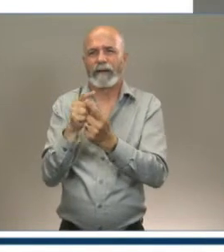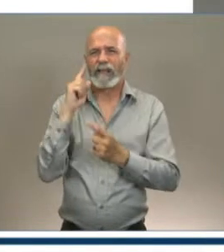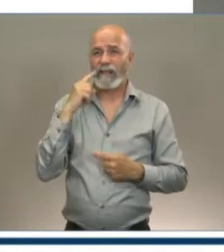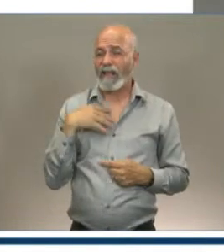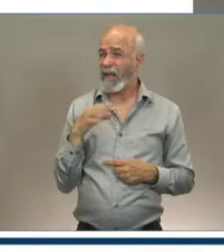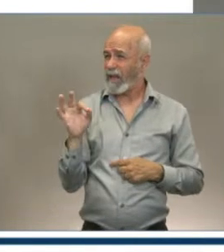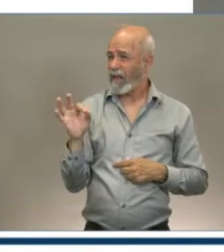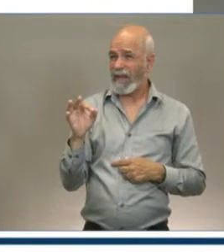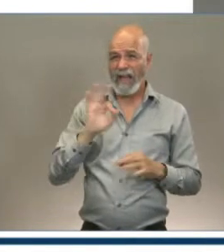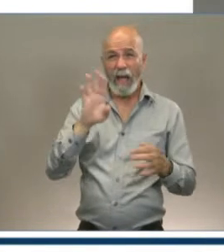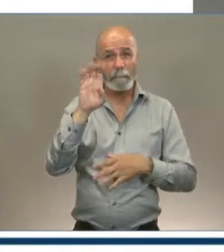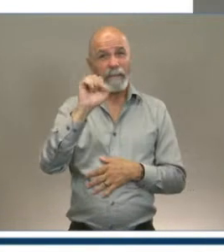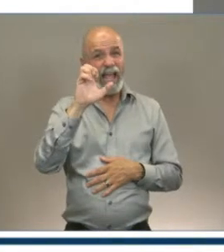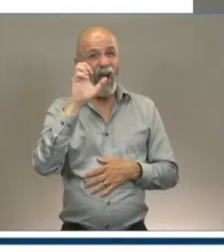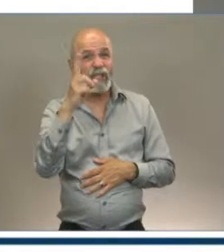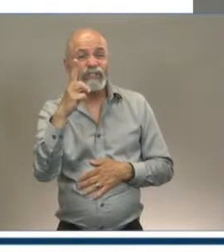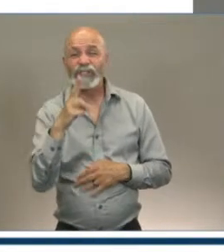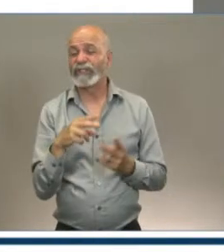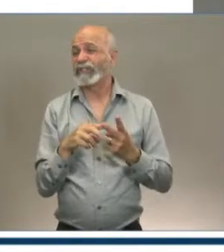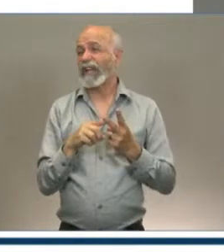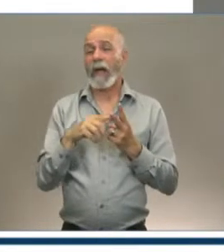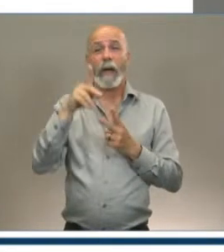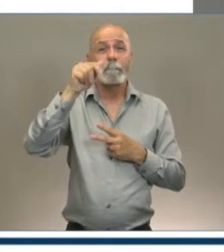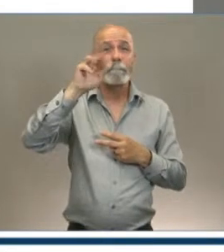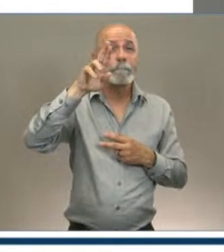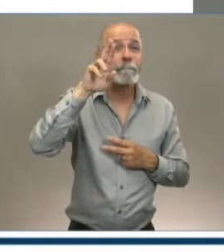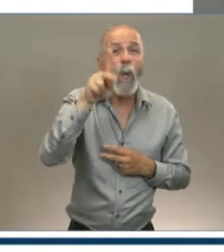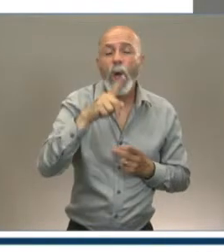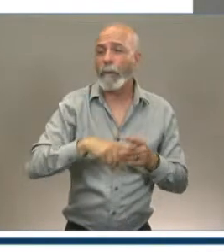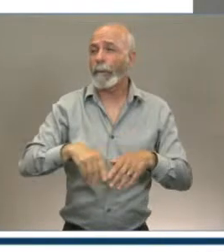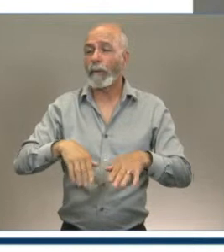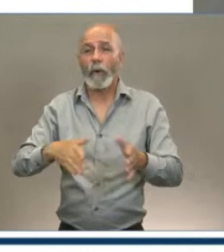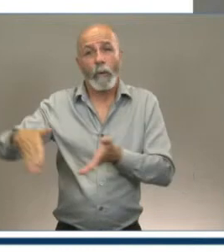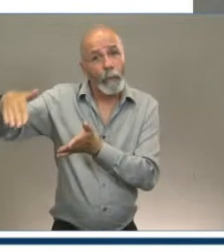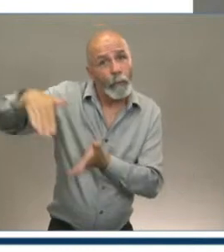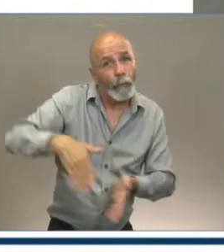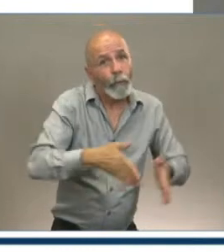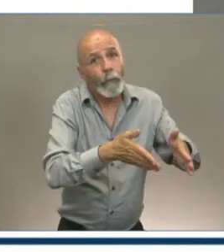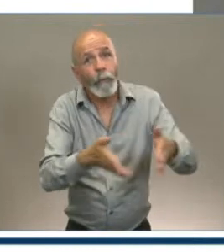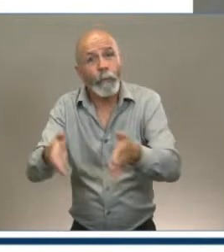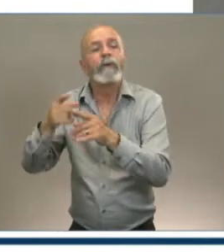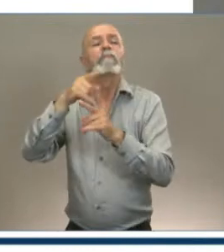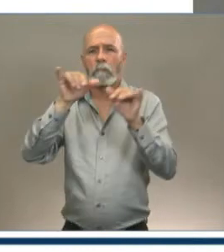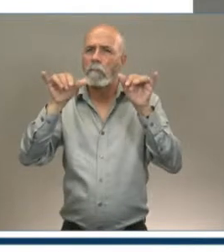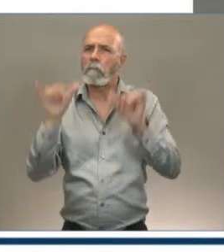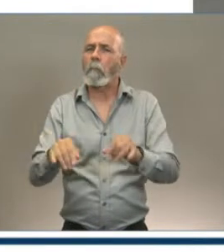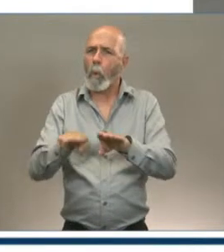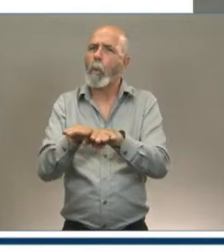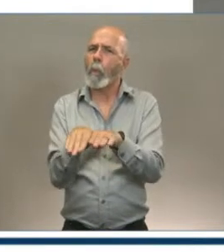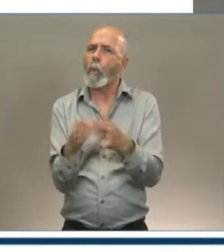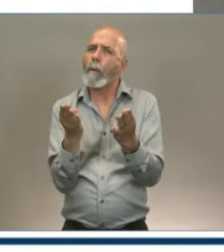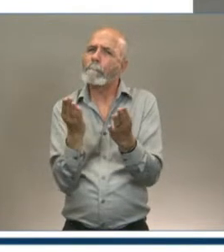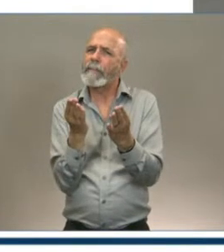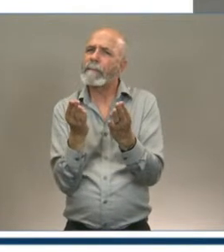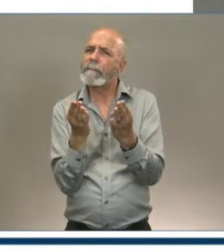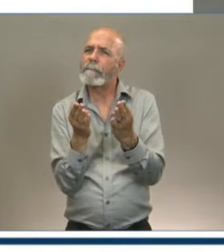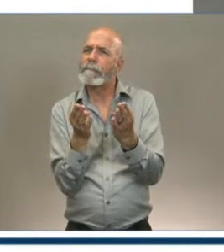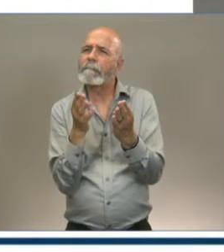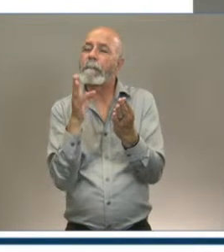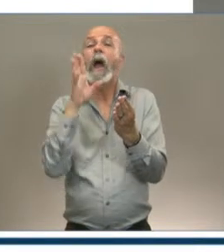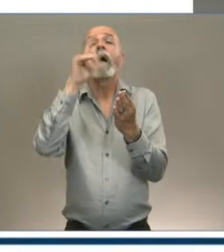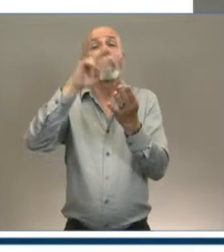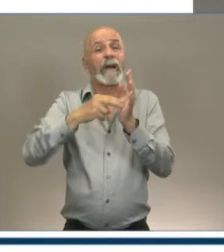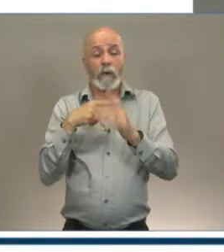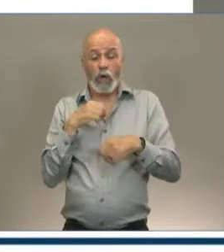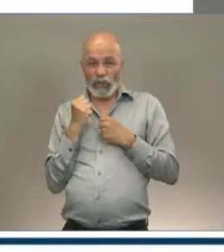are. But you're allowed to travel to them only if they're only within your community for access. And you